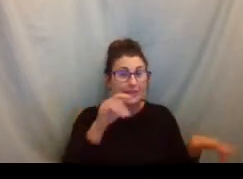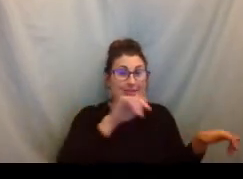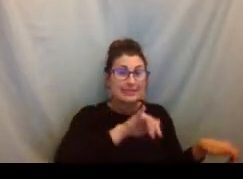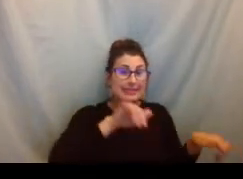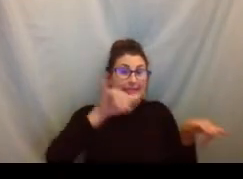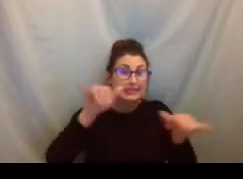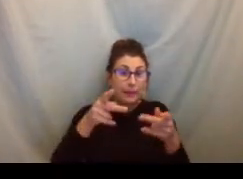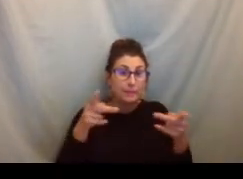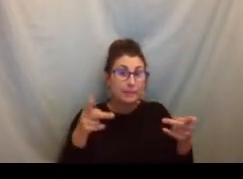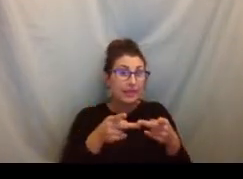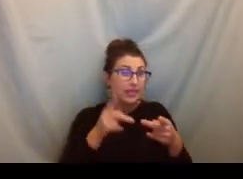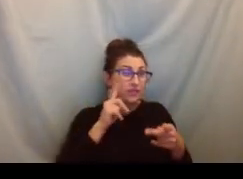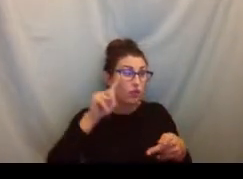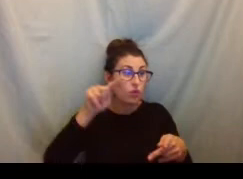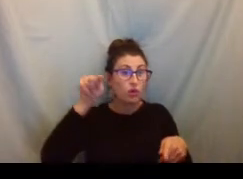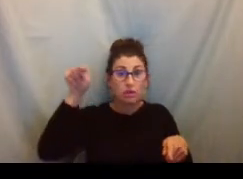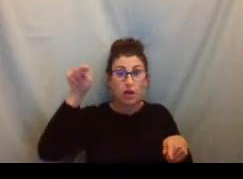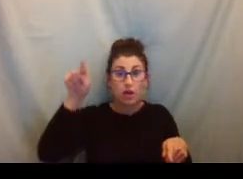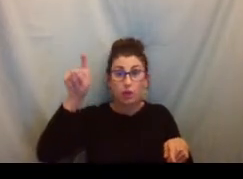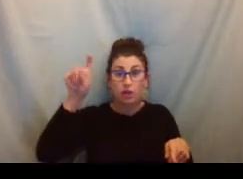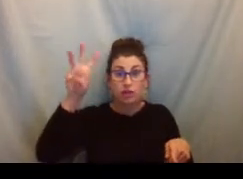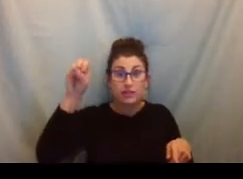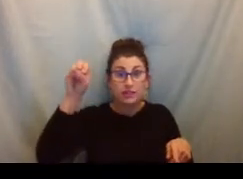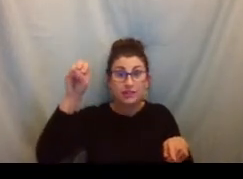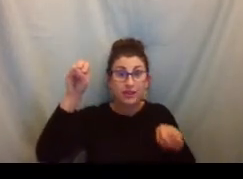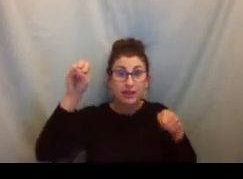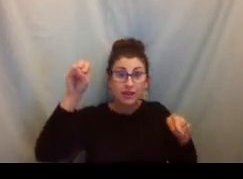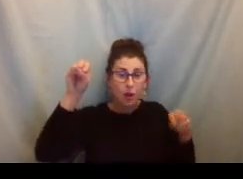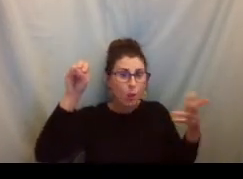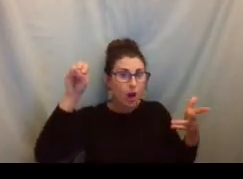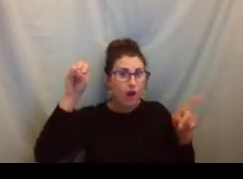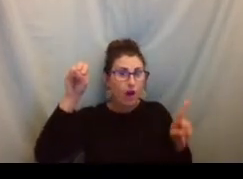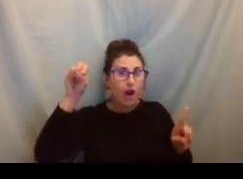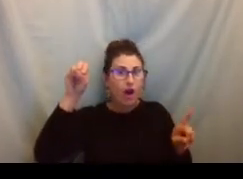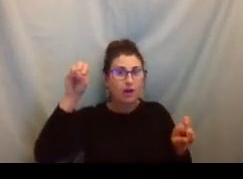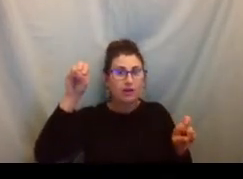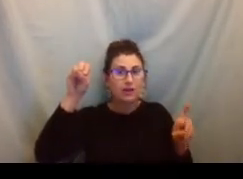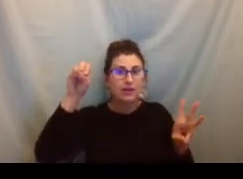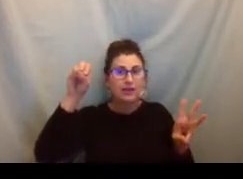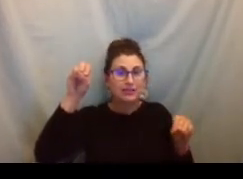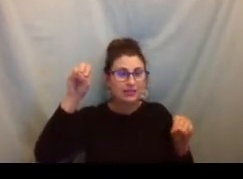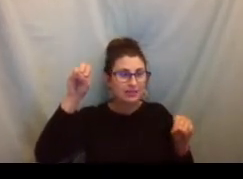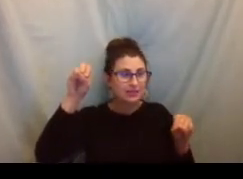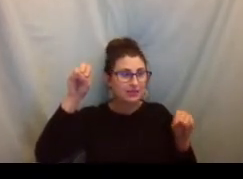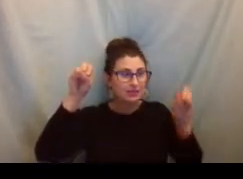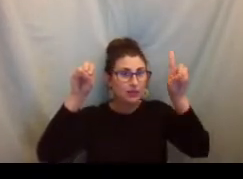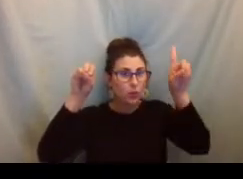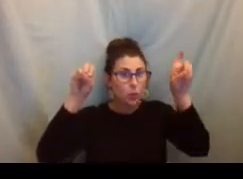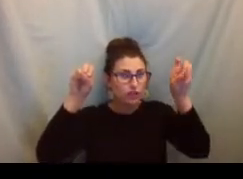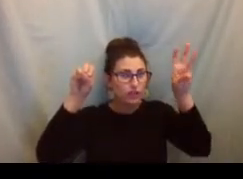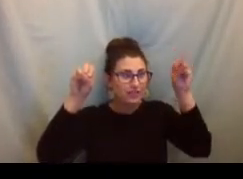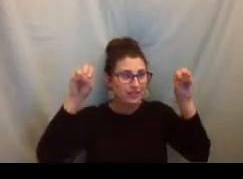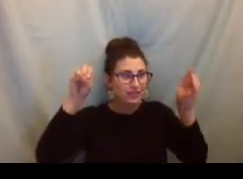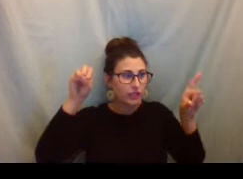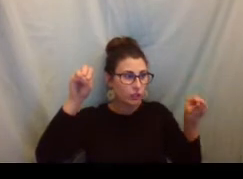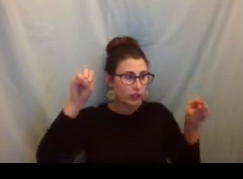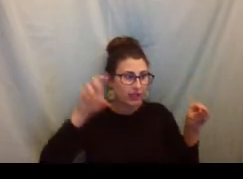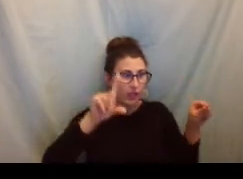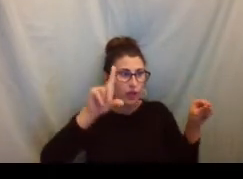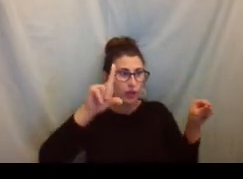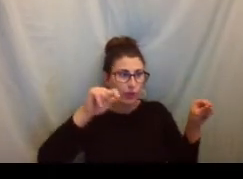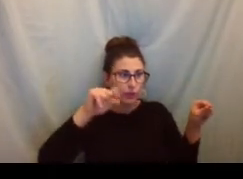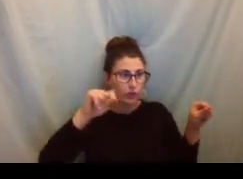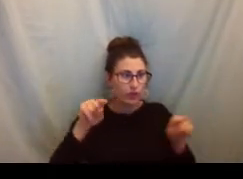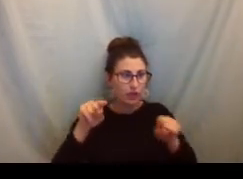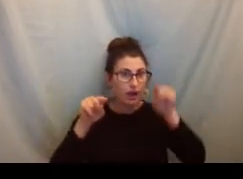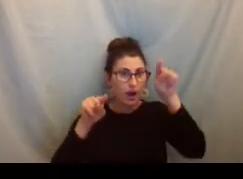It's in the same position as this one, so it should be 160. So that means this is 160, this is 20 degrees,